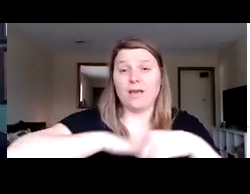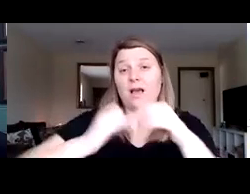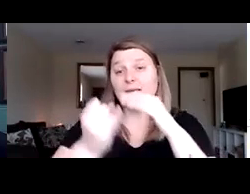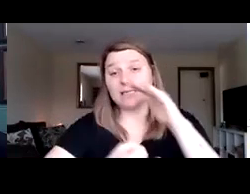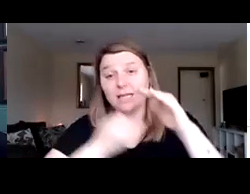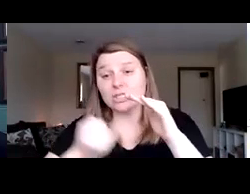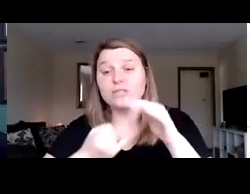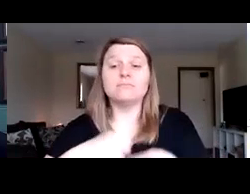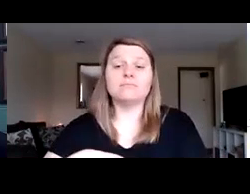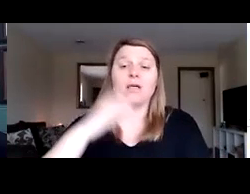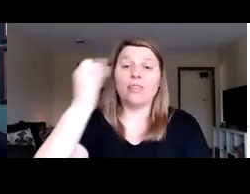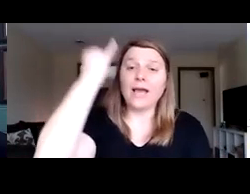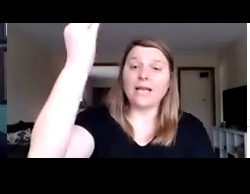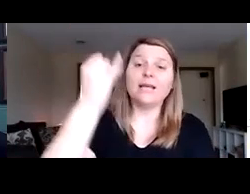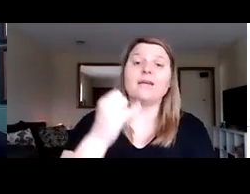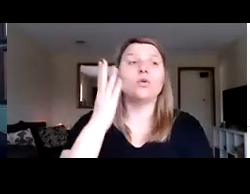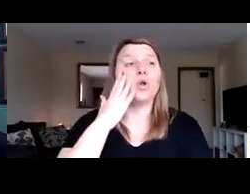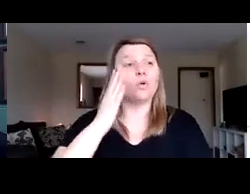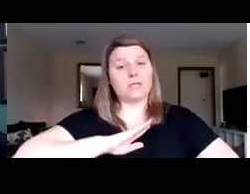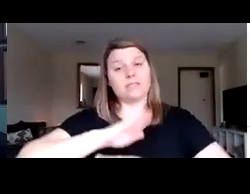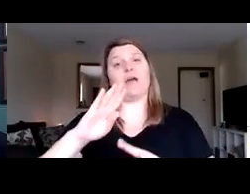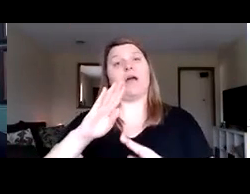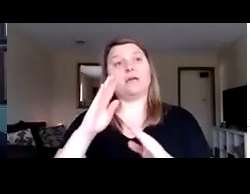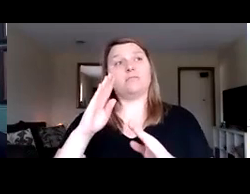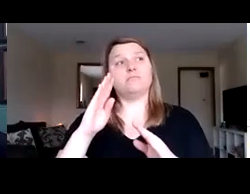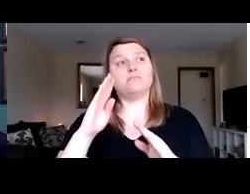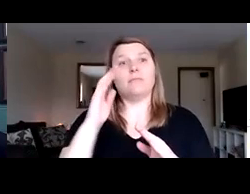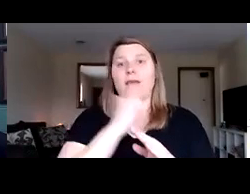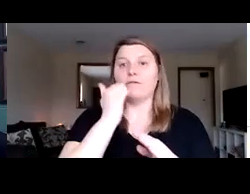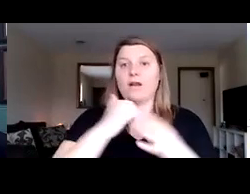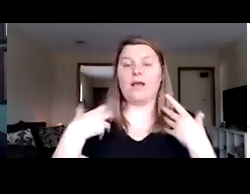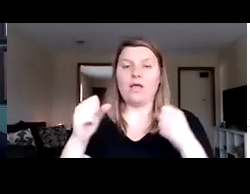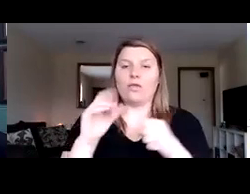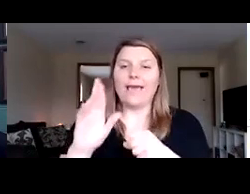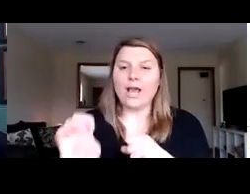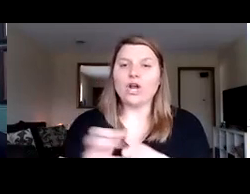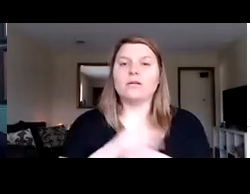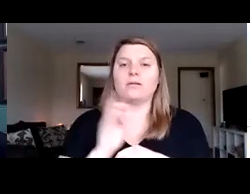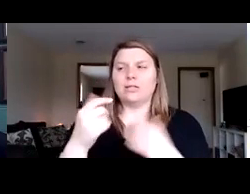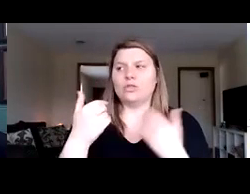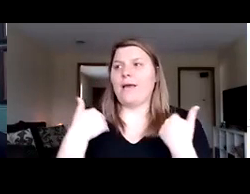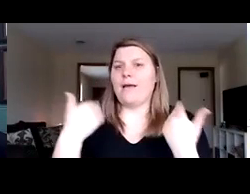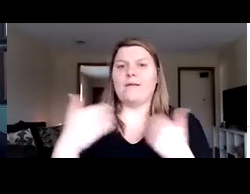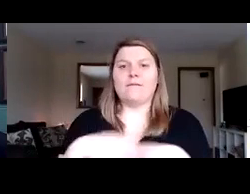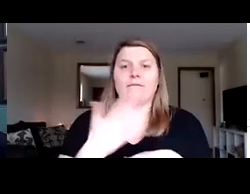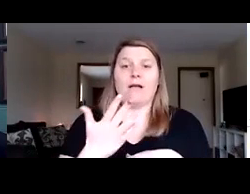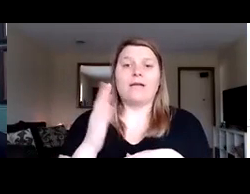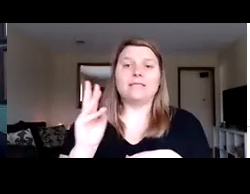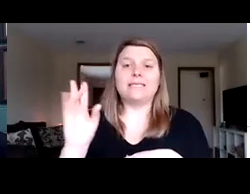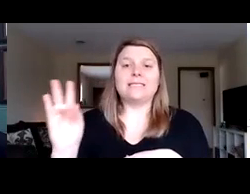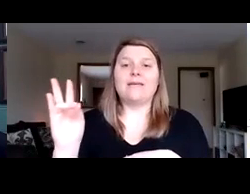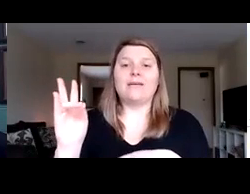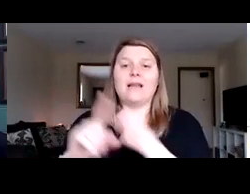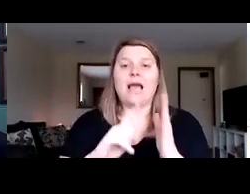the idea of needing routine healthcare and needing to have a 5, 6, 7 hour